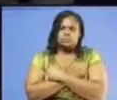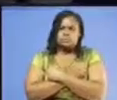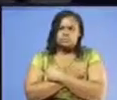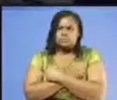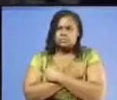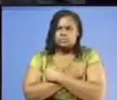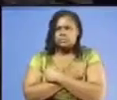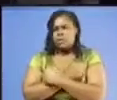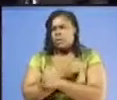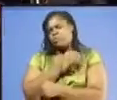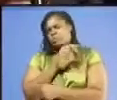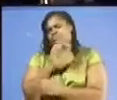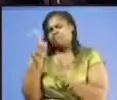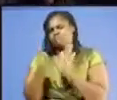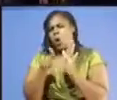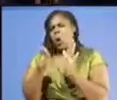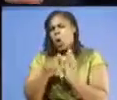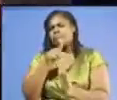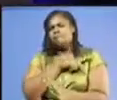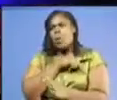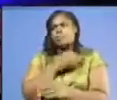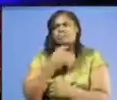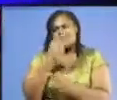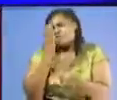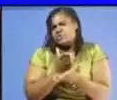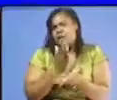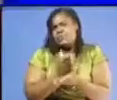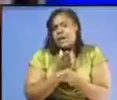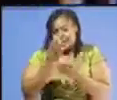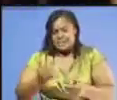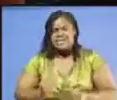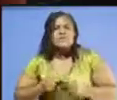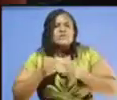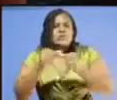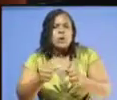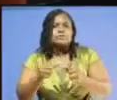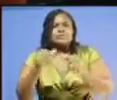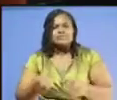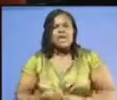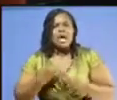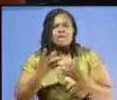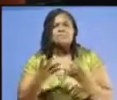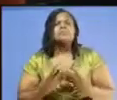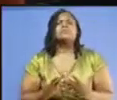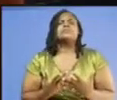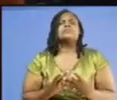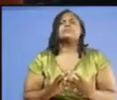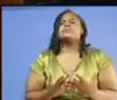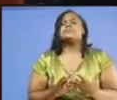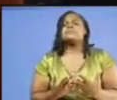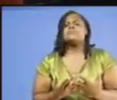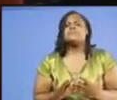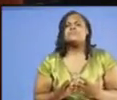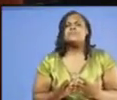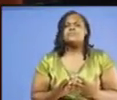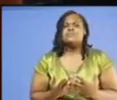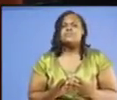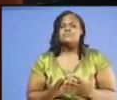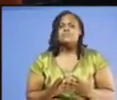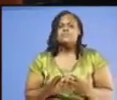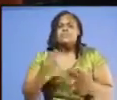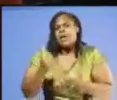But Paul never stopped there. Lord have mercy. I didn't plan to, but I got to find it. I've got to find